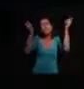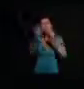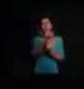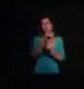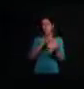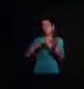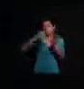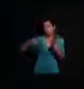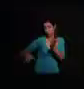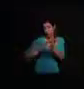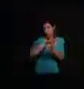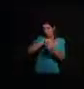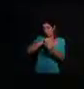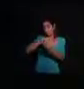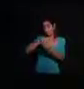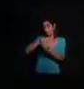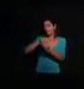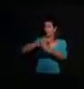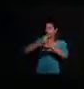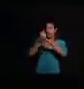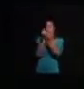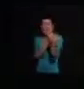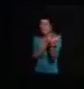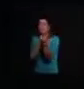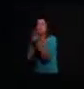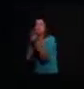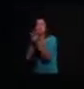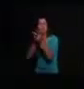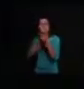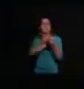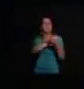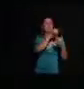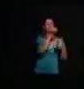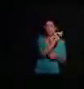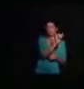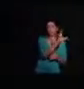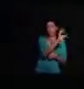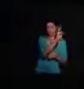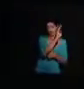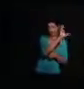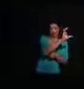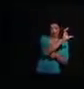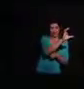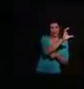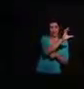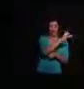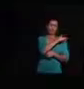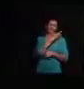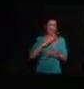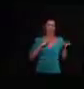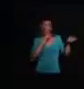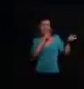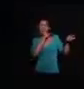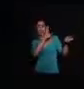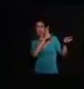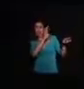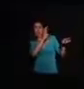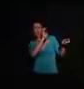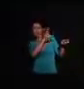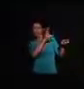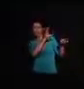production. And I also want to recognize CIBC, particularly the staff at the CIBC Wood